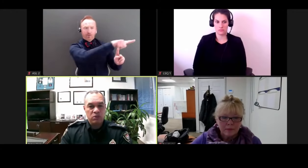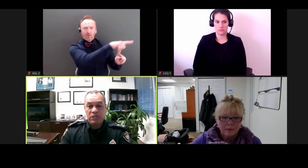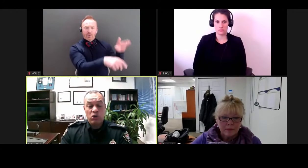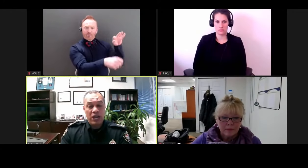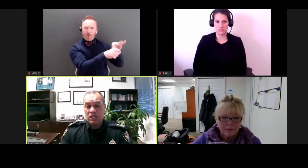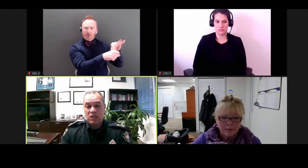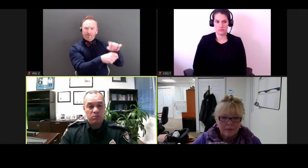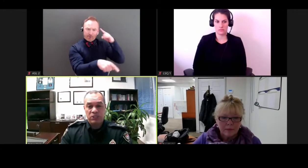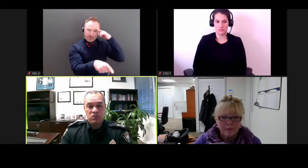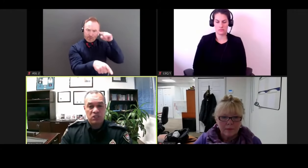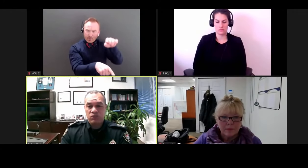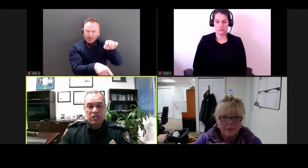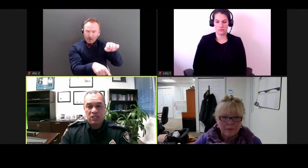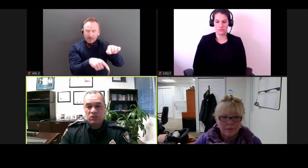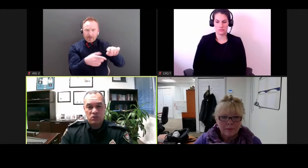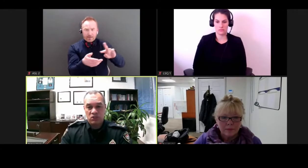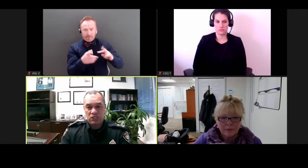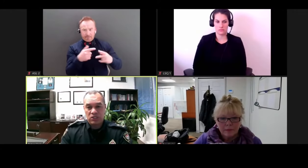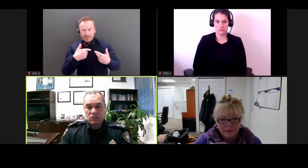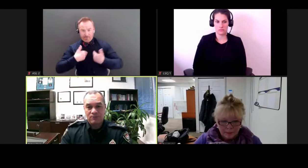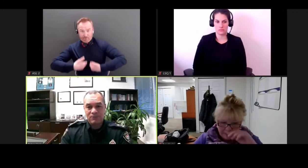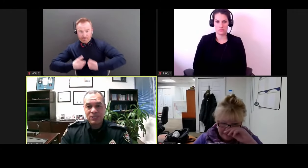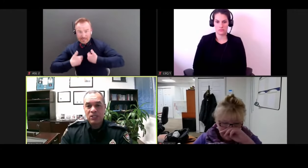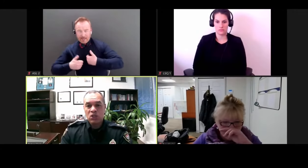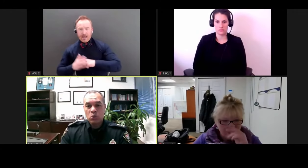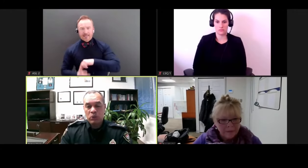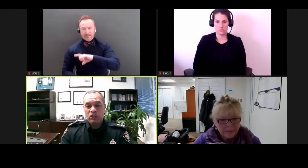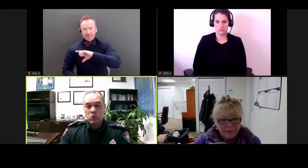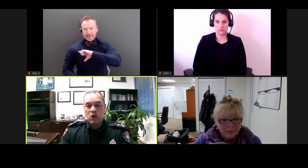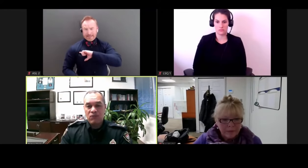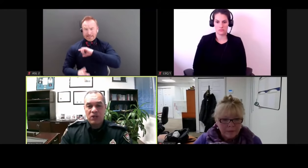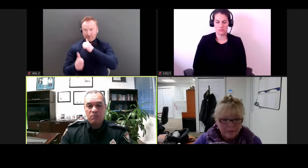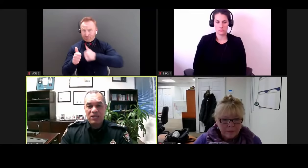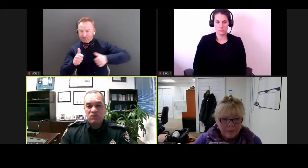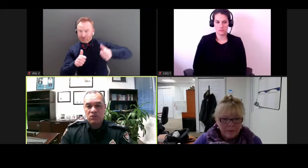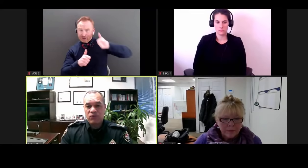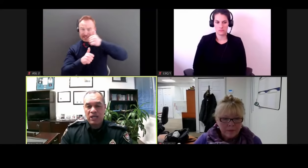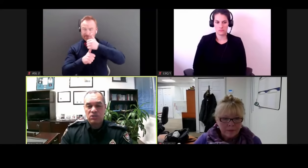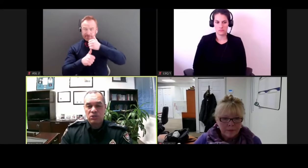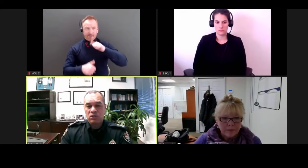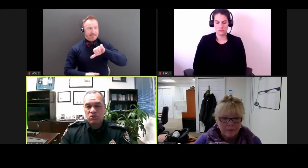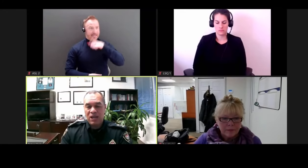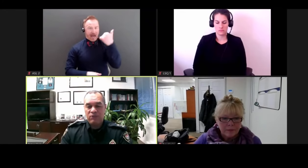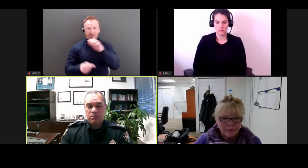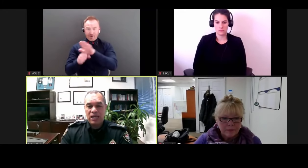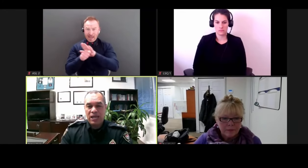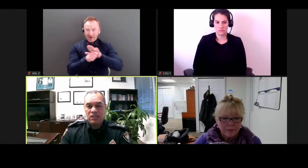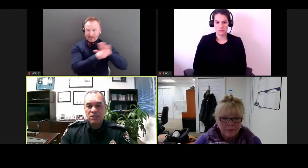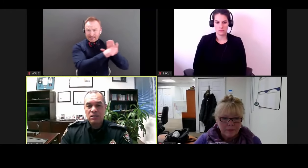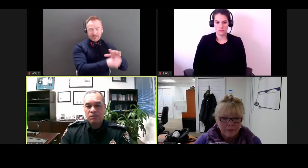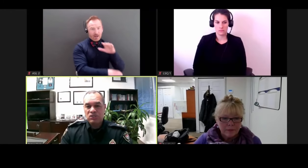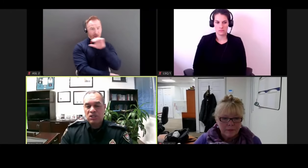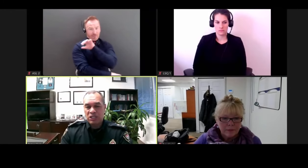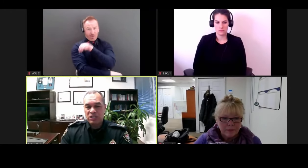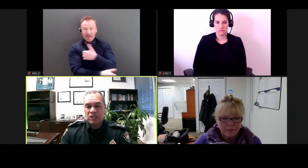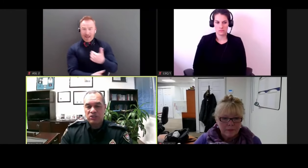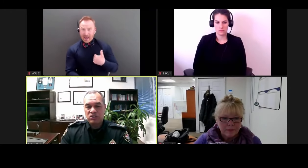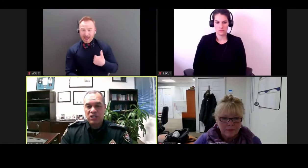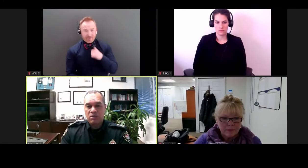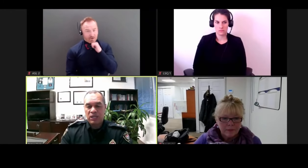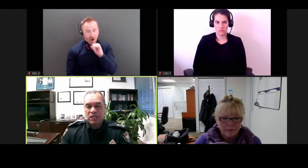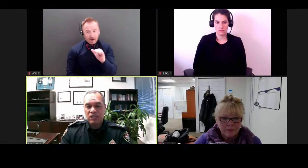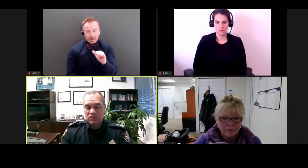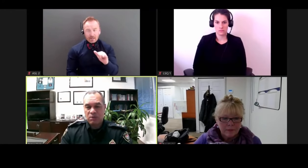available to me or any other police chief in any other jurisdiction. We will do our very best to fine-tune the traffic plan based on the